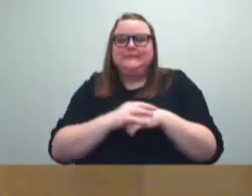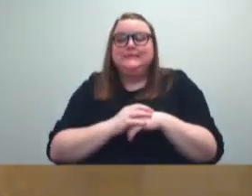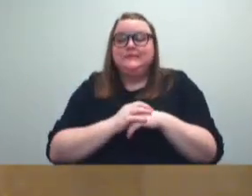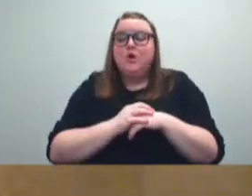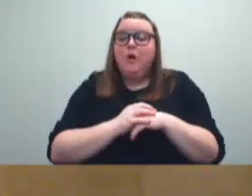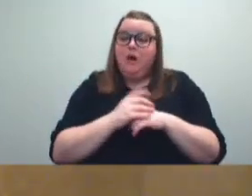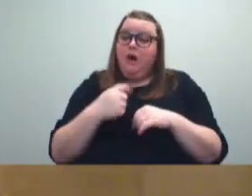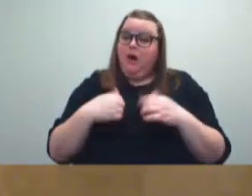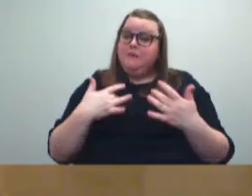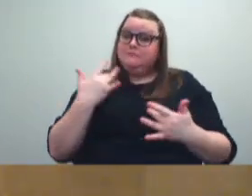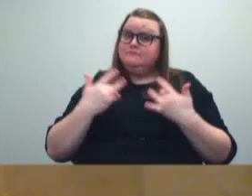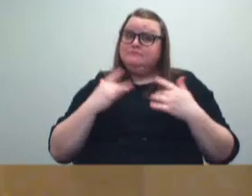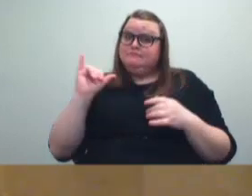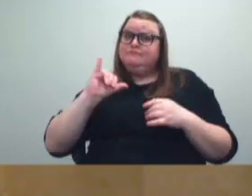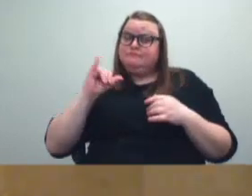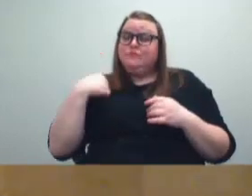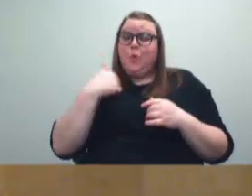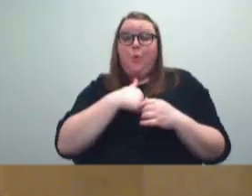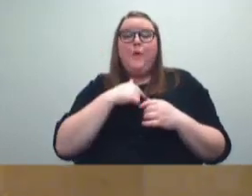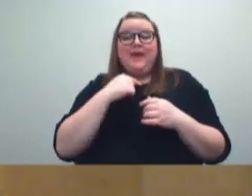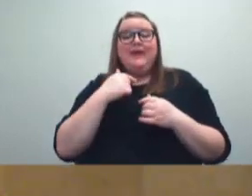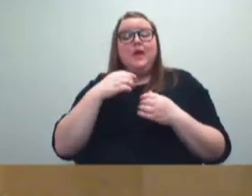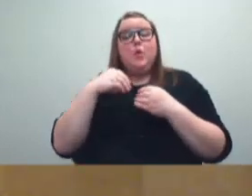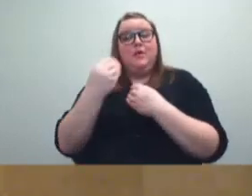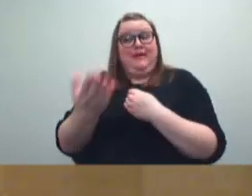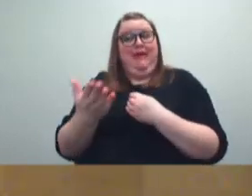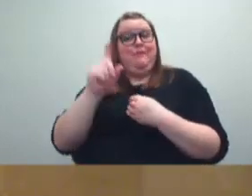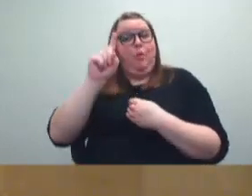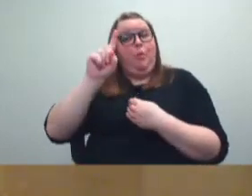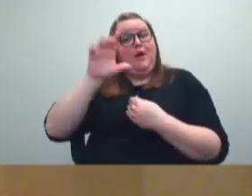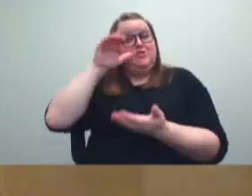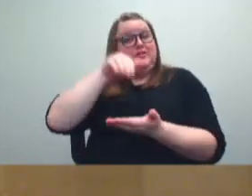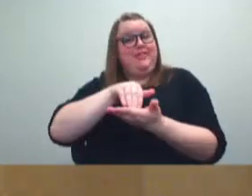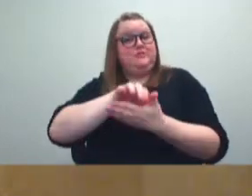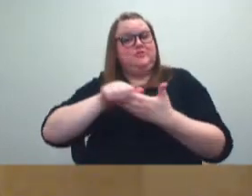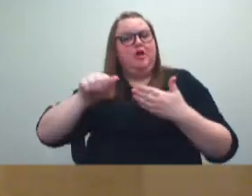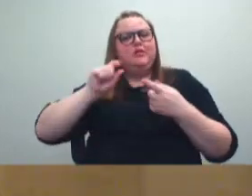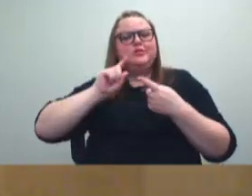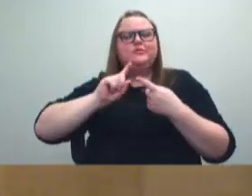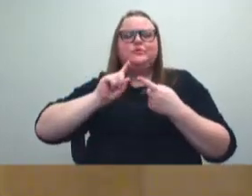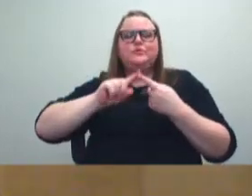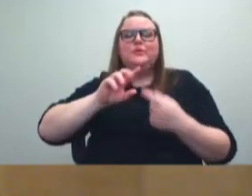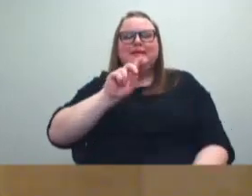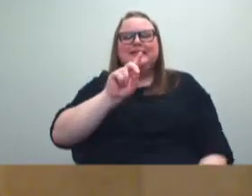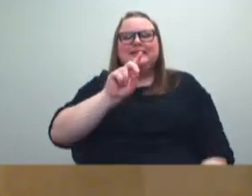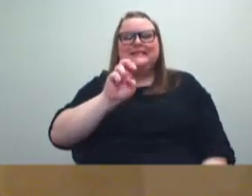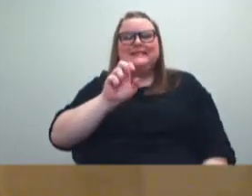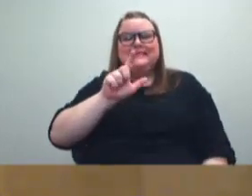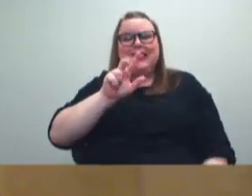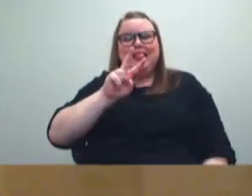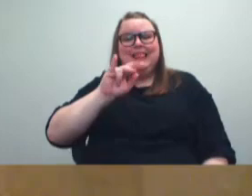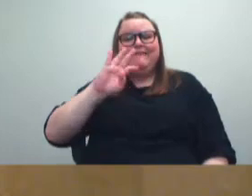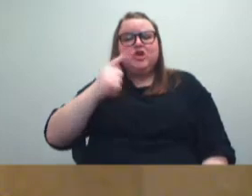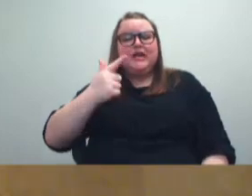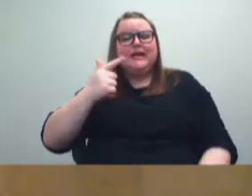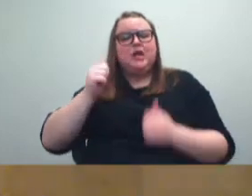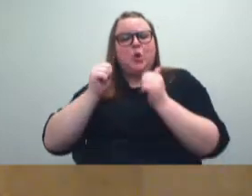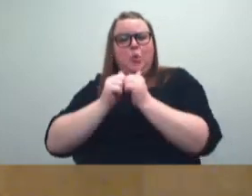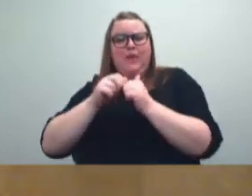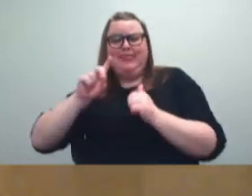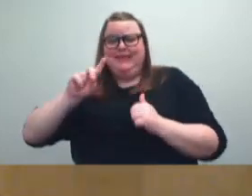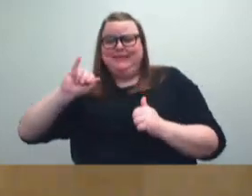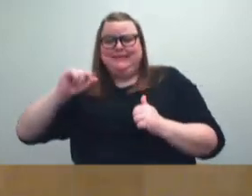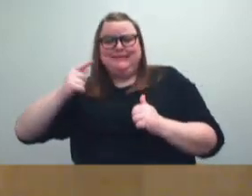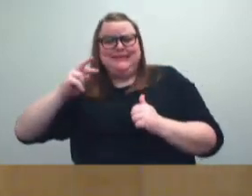were able to give $100,000 to the Delivering with Dignity, which will really equate to about 15,000